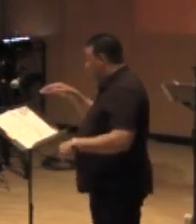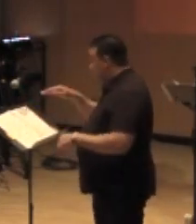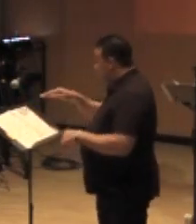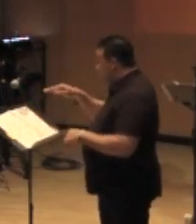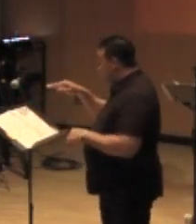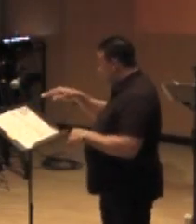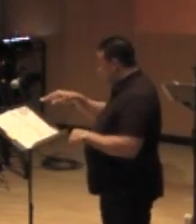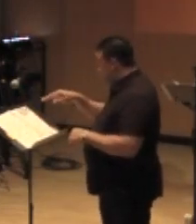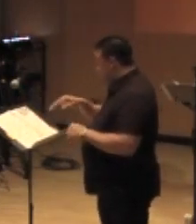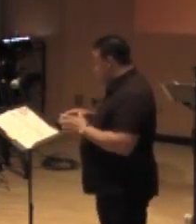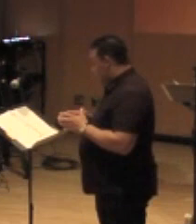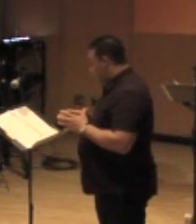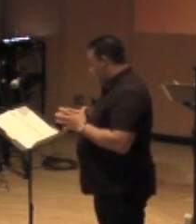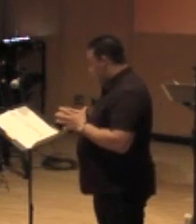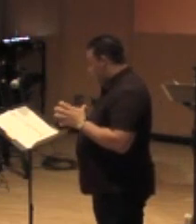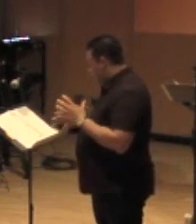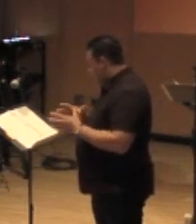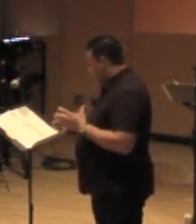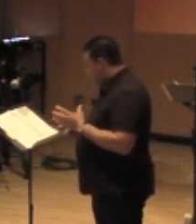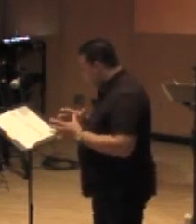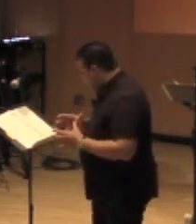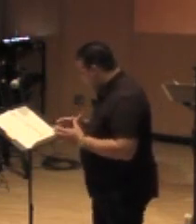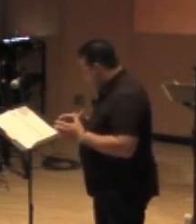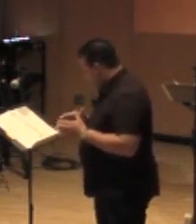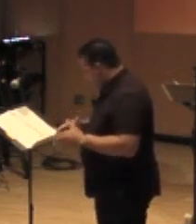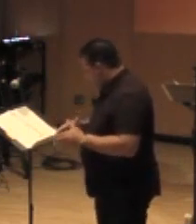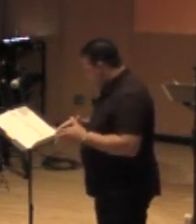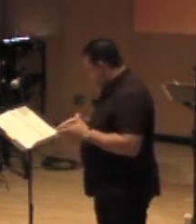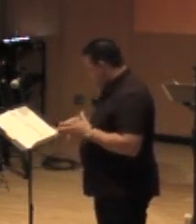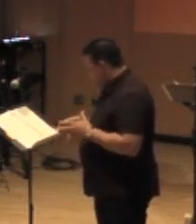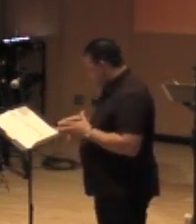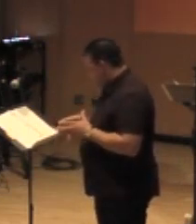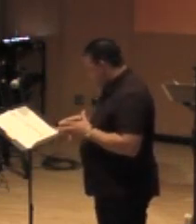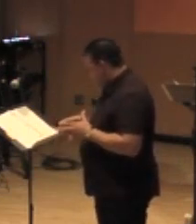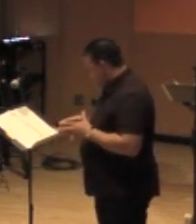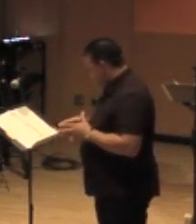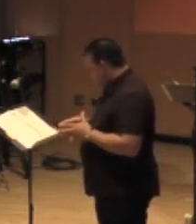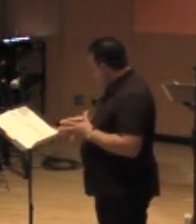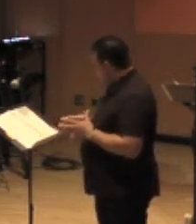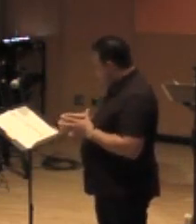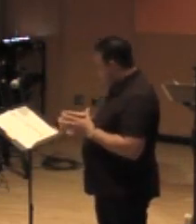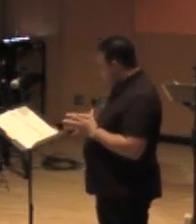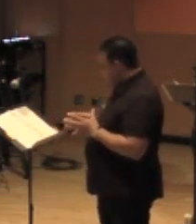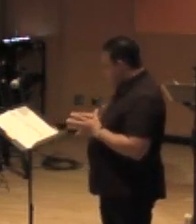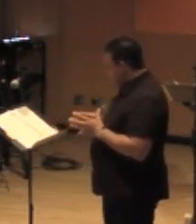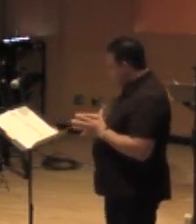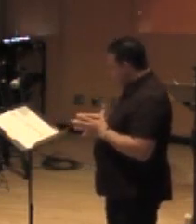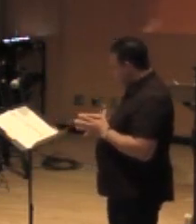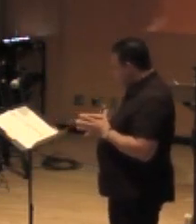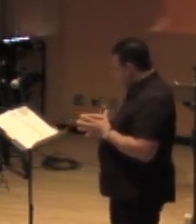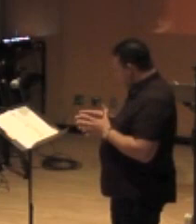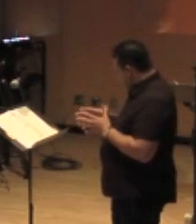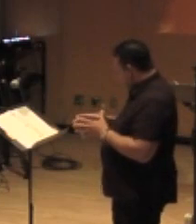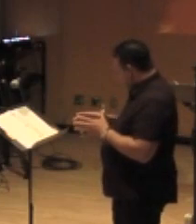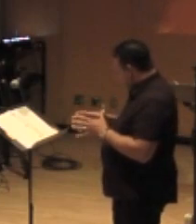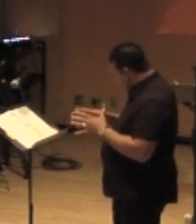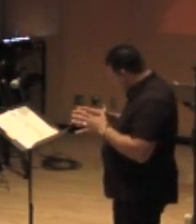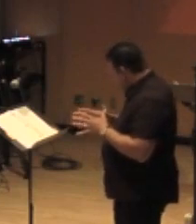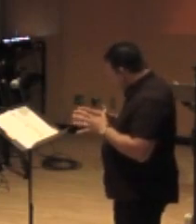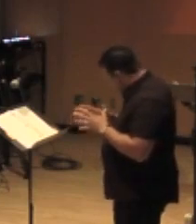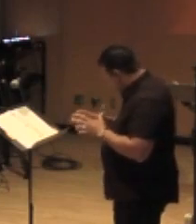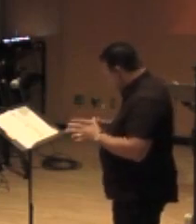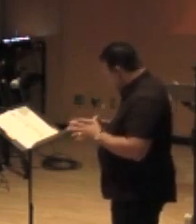and I like to watch the water and I like to think about how incredibly far it is down to the bottom you know it's